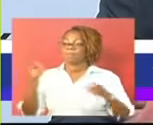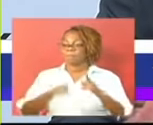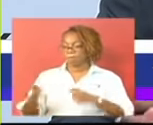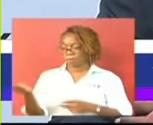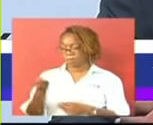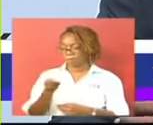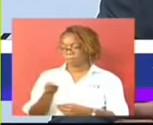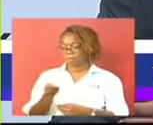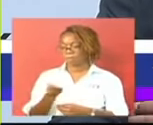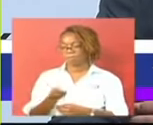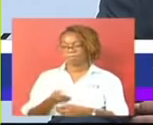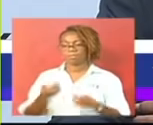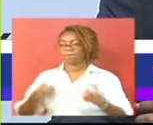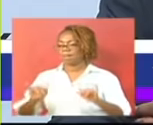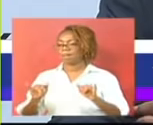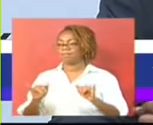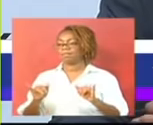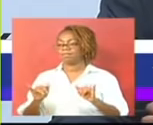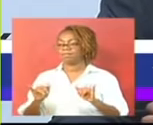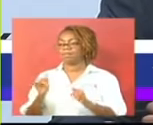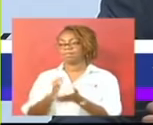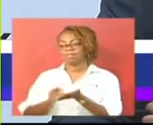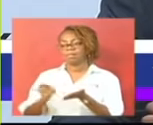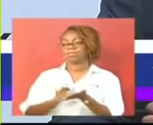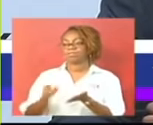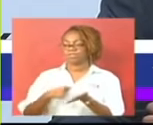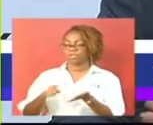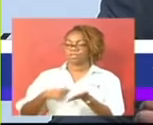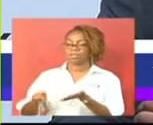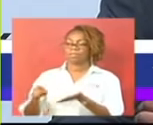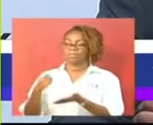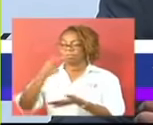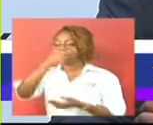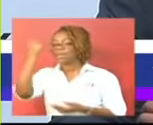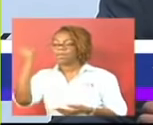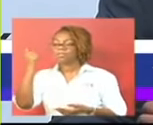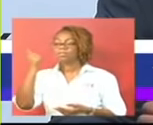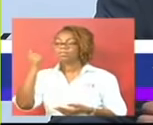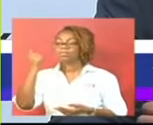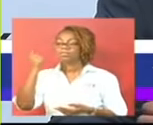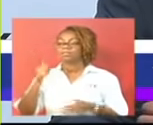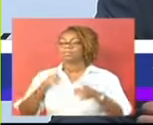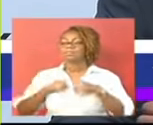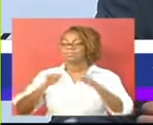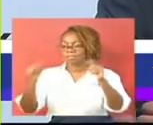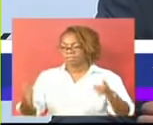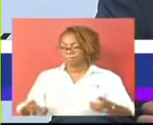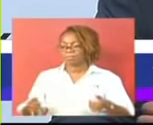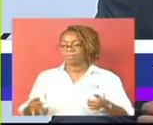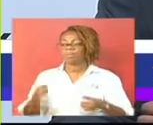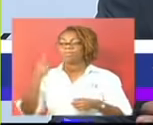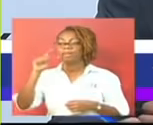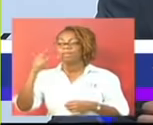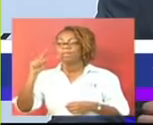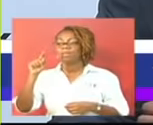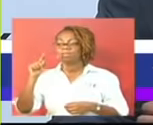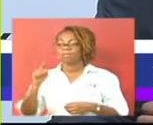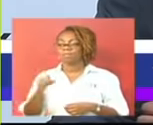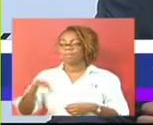the systems for capturing individual level data aren't systems designed to collate that